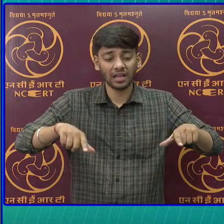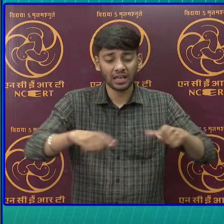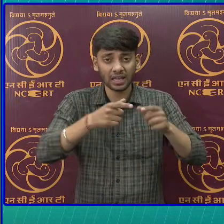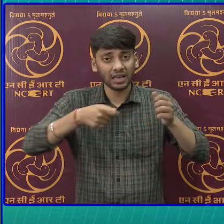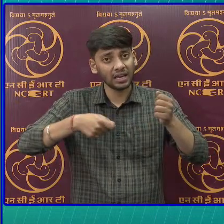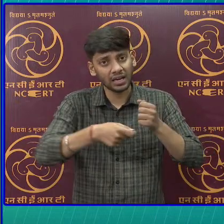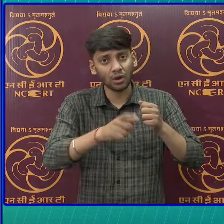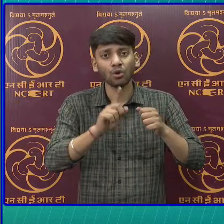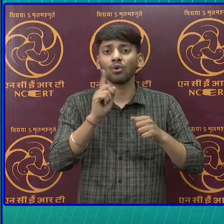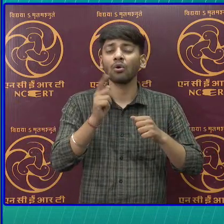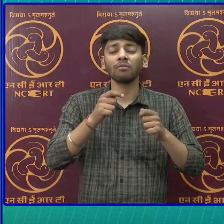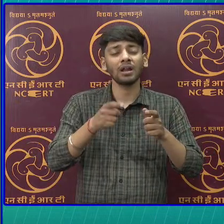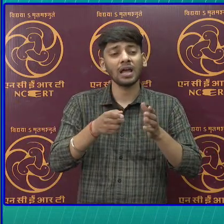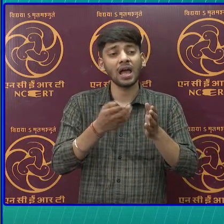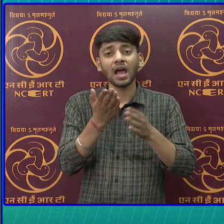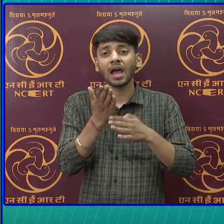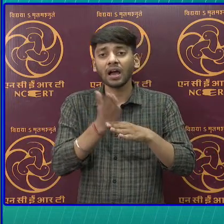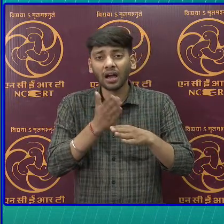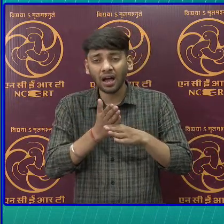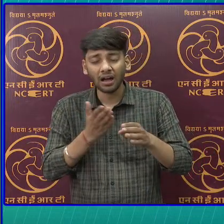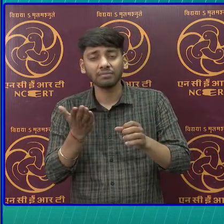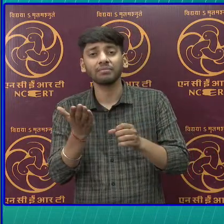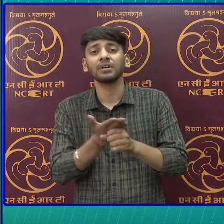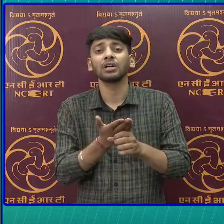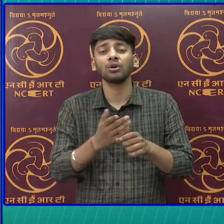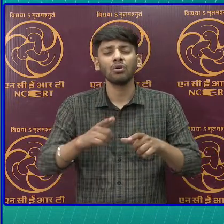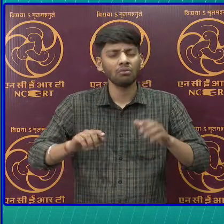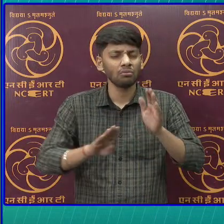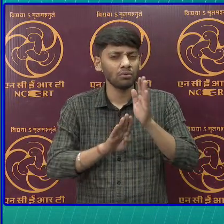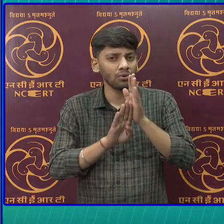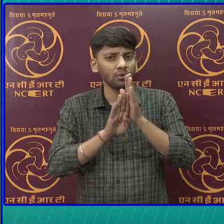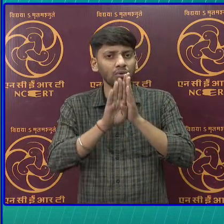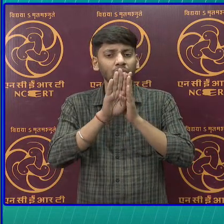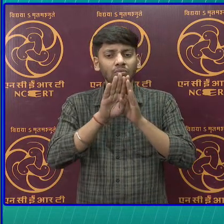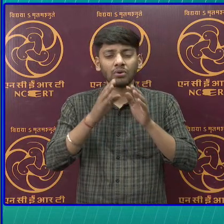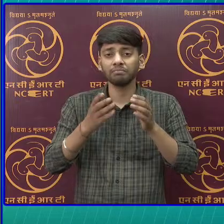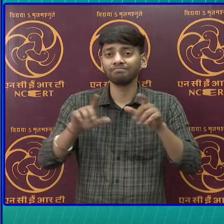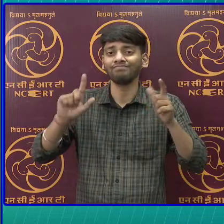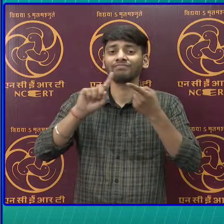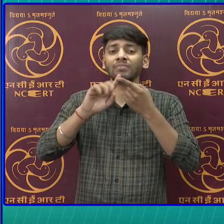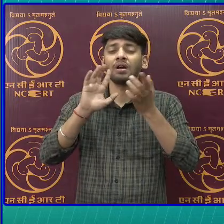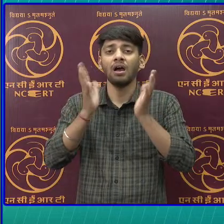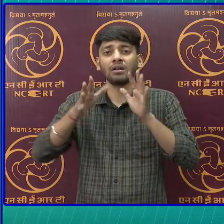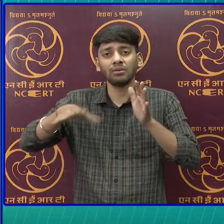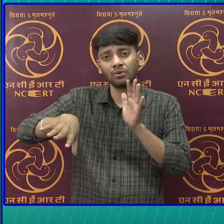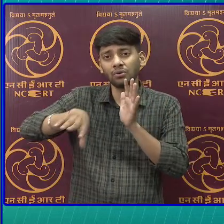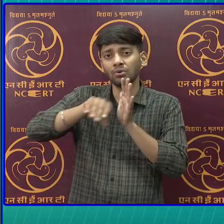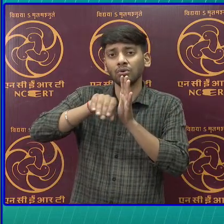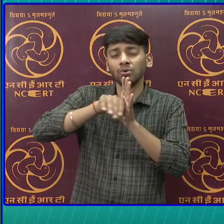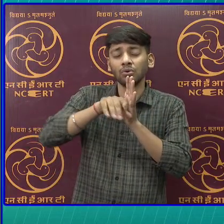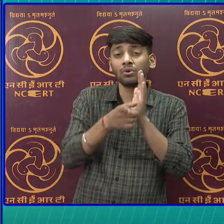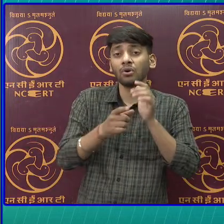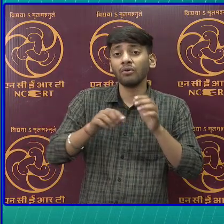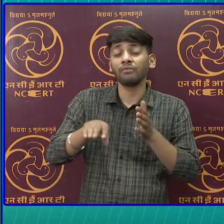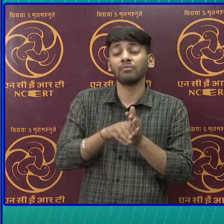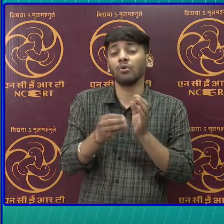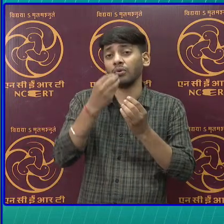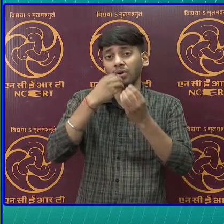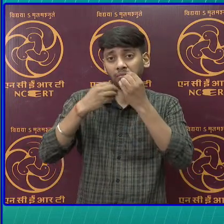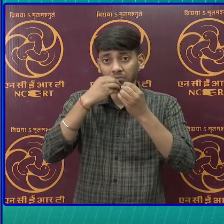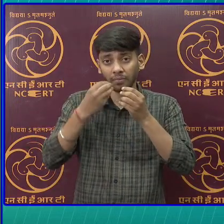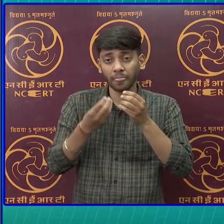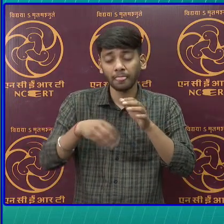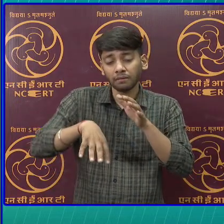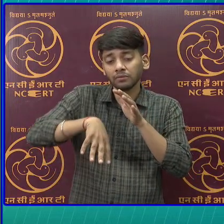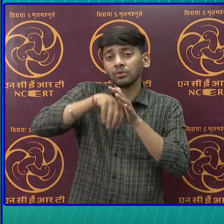knife will do it. It has grown slowly, consuming the earth, rising out of it, feeding upon its crust,